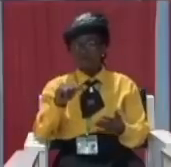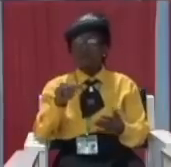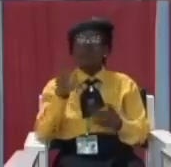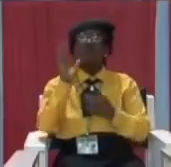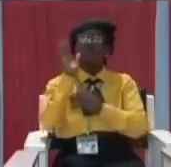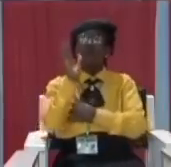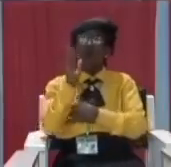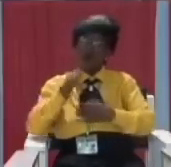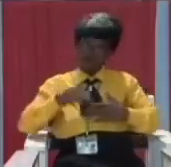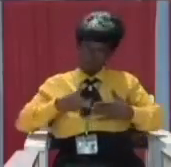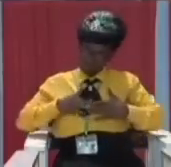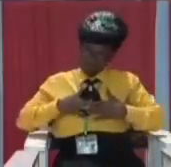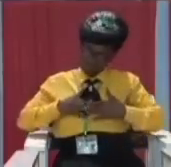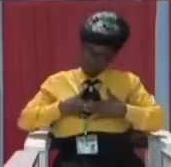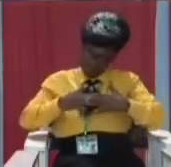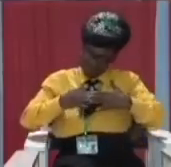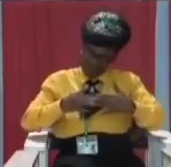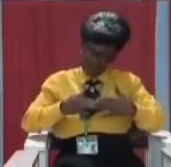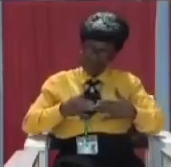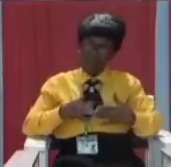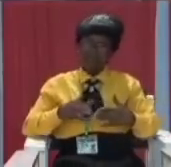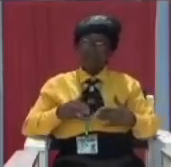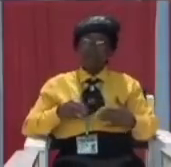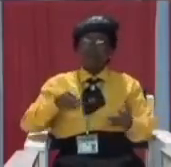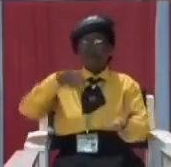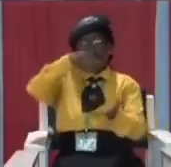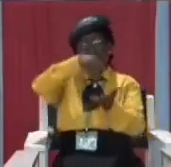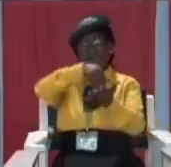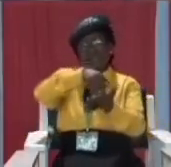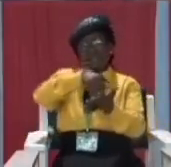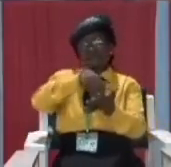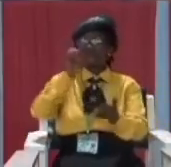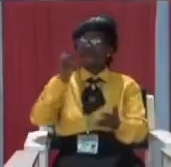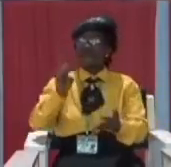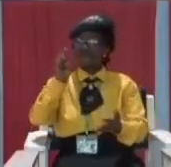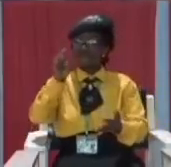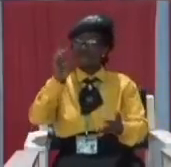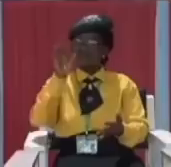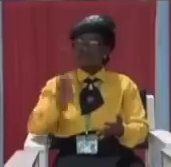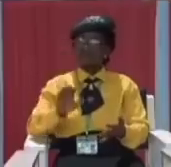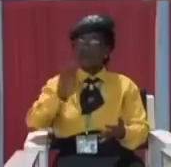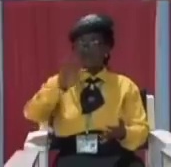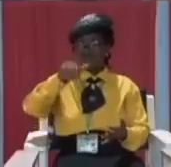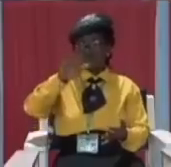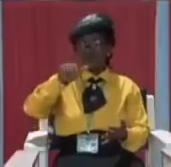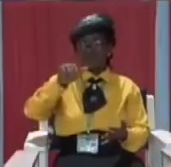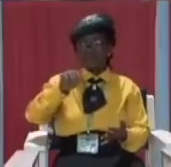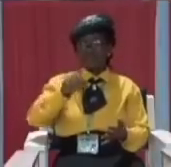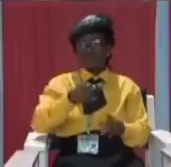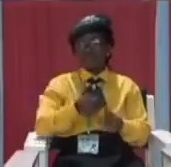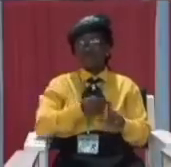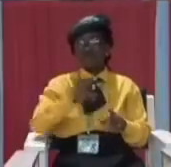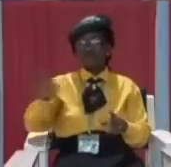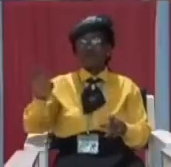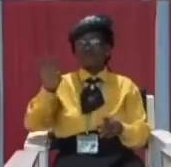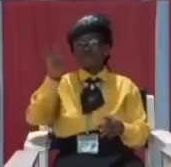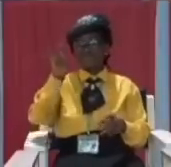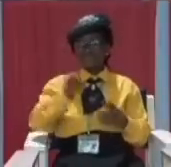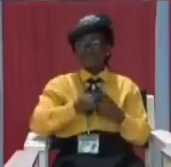God breathed again. Exodus chapter 15 from verse 8 to